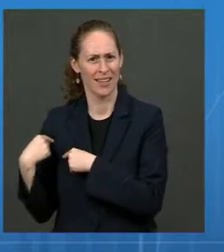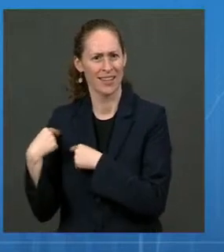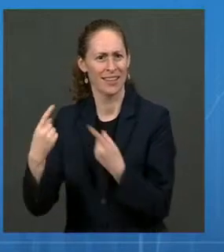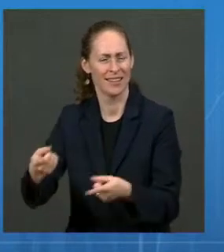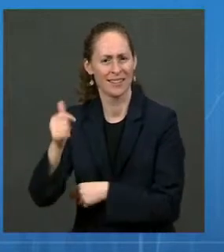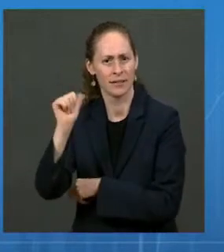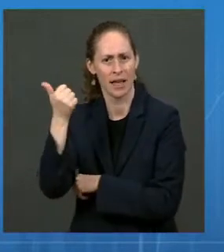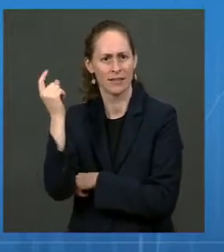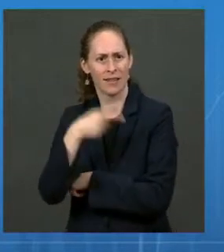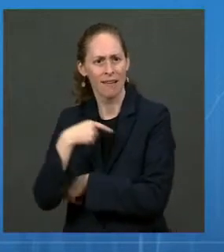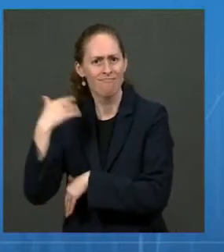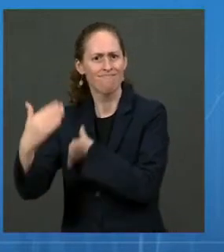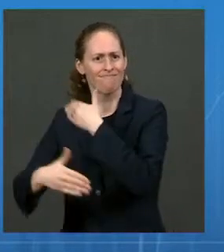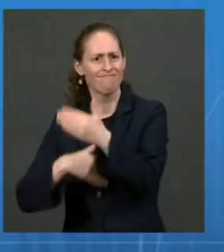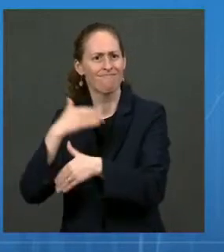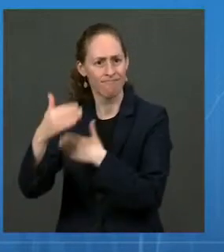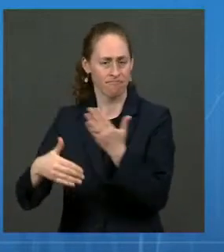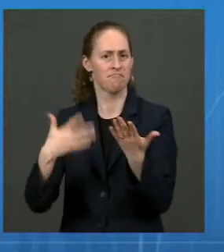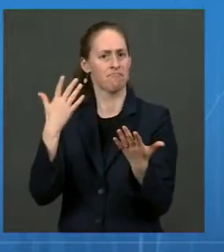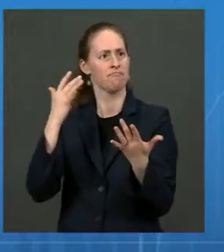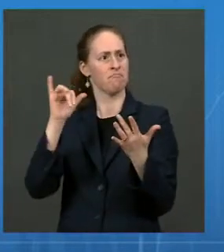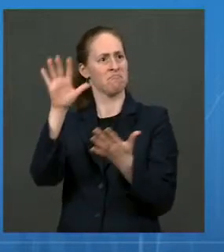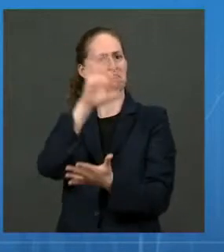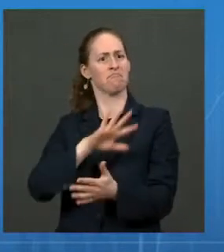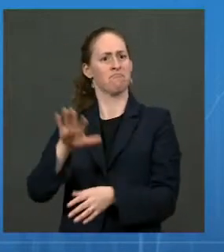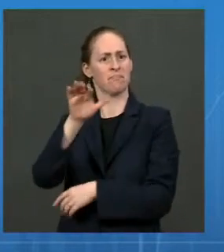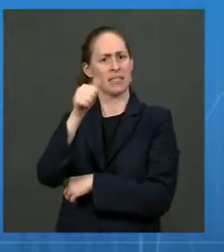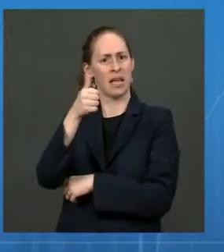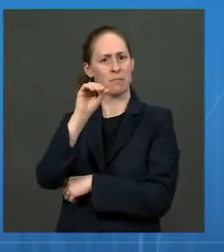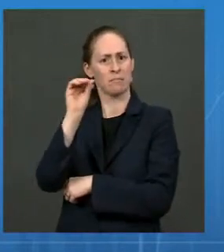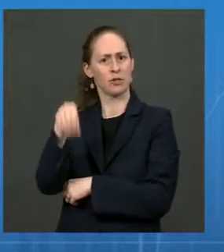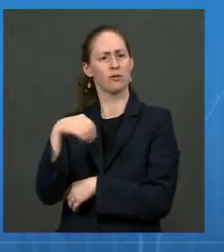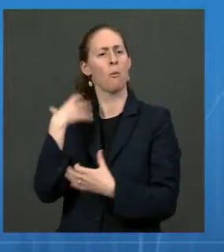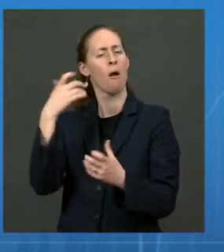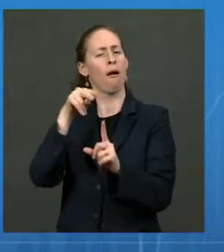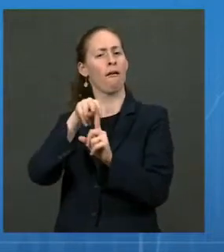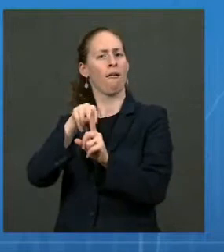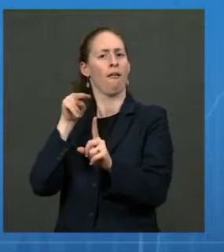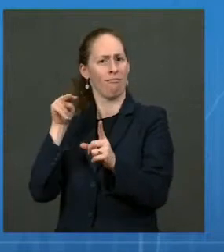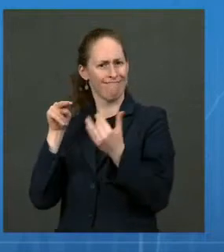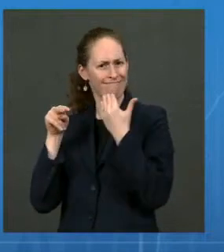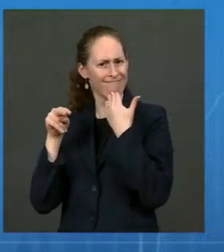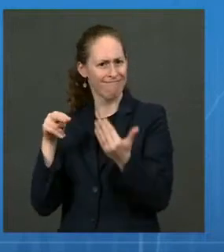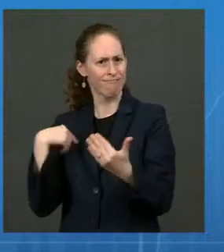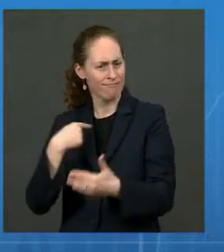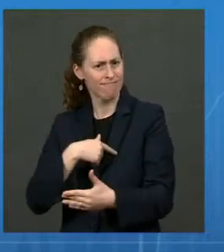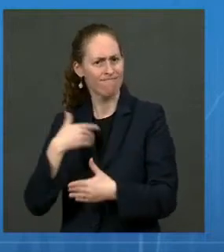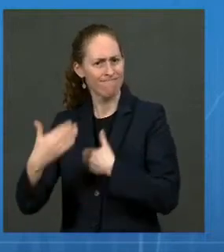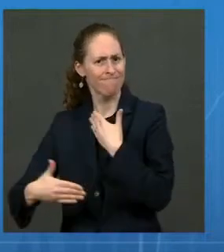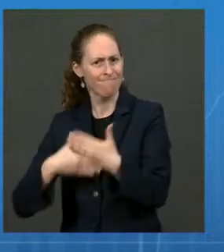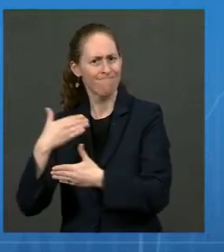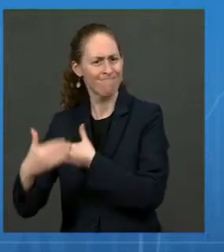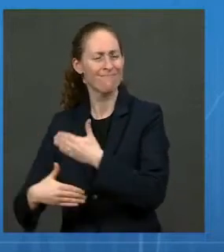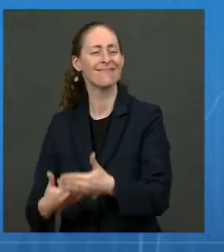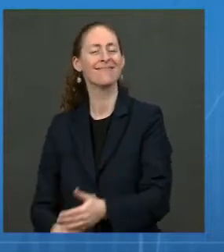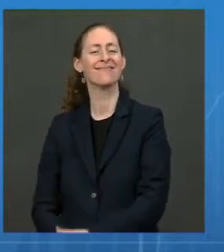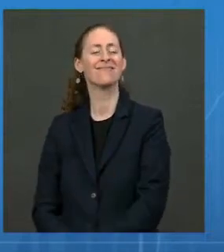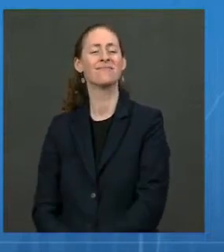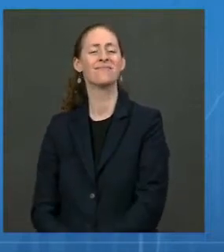at 10% of kids. For perspective, it took about 50 days for us to reach 10% of adults with one